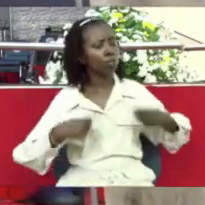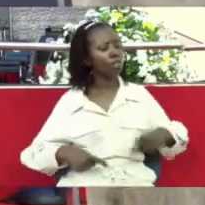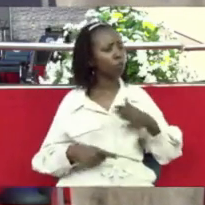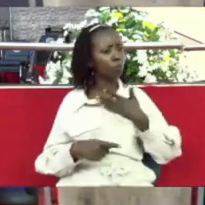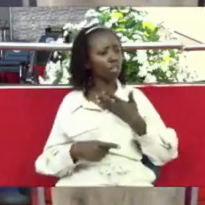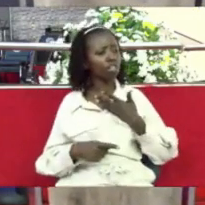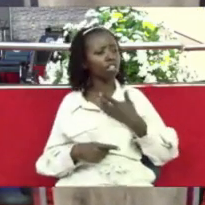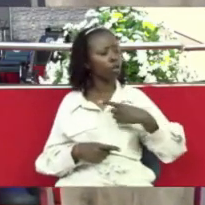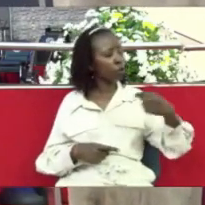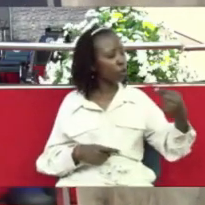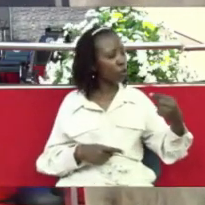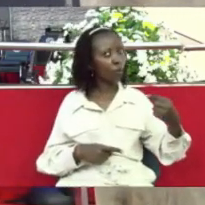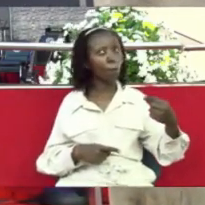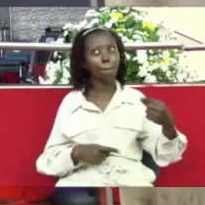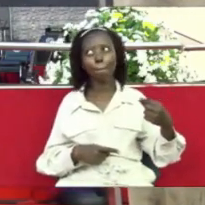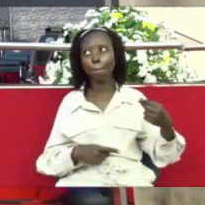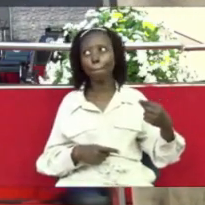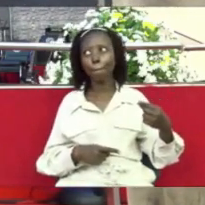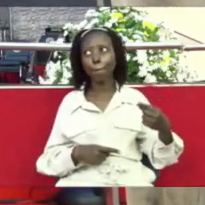go have the check cut.